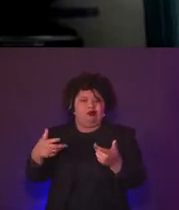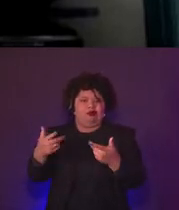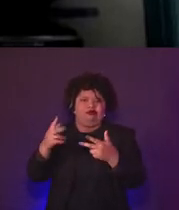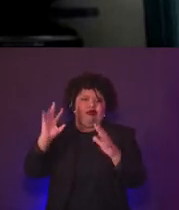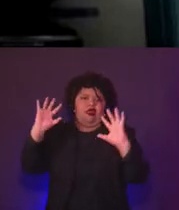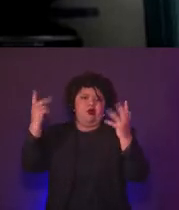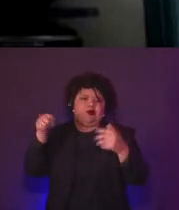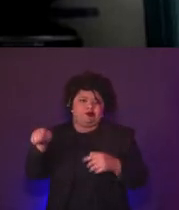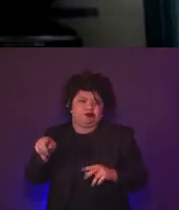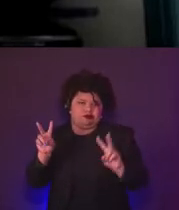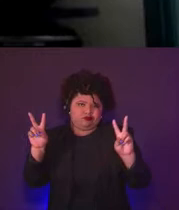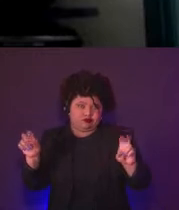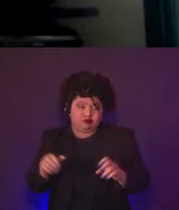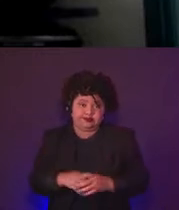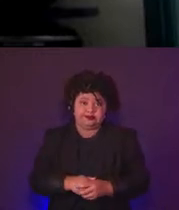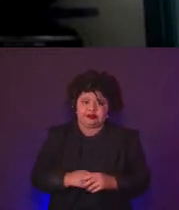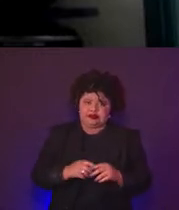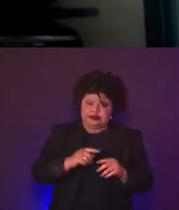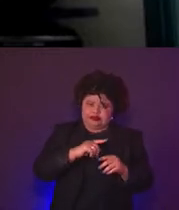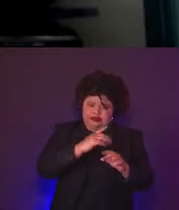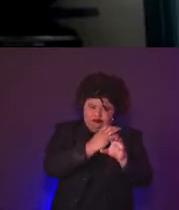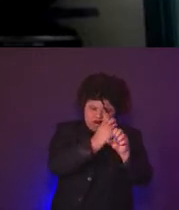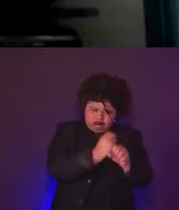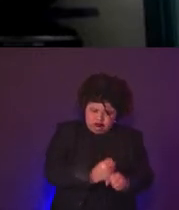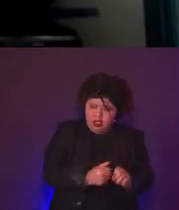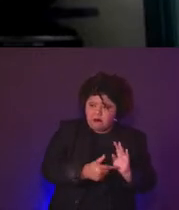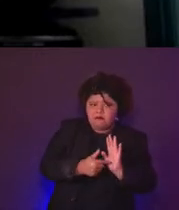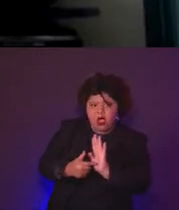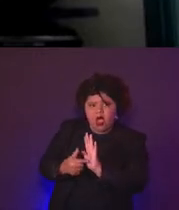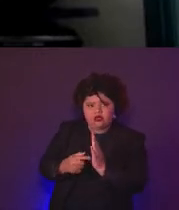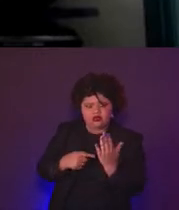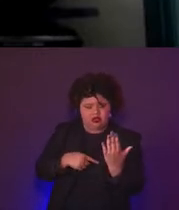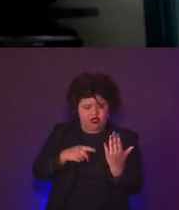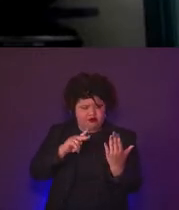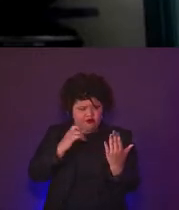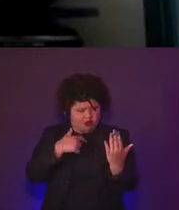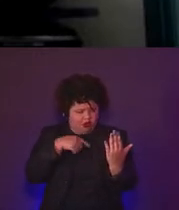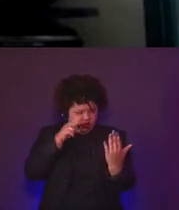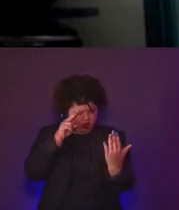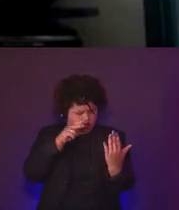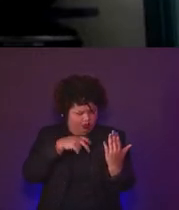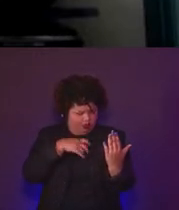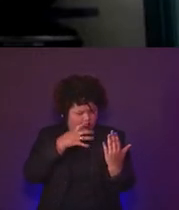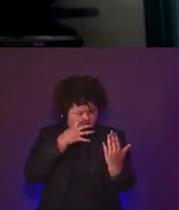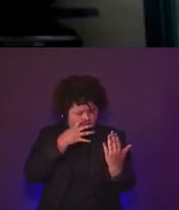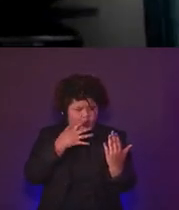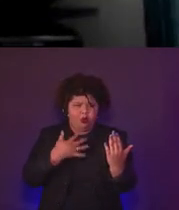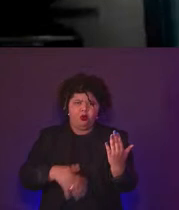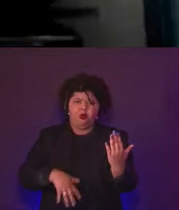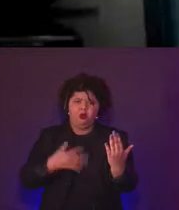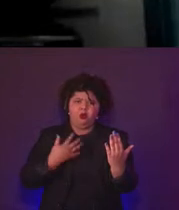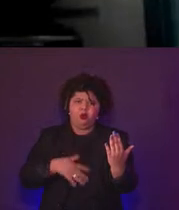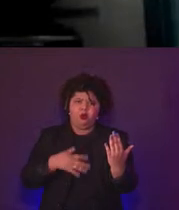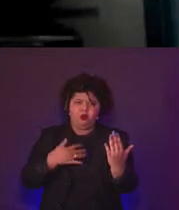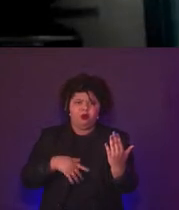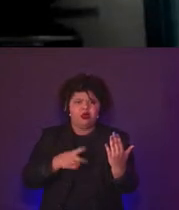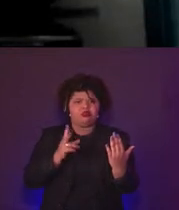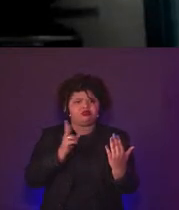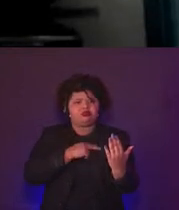already. And of course, he was ecstatic because here was this incredible